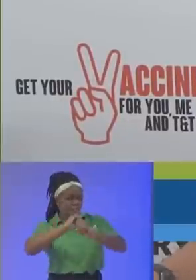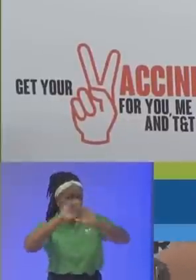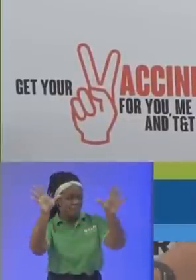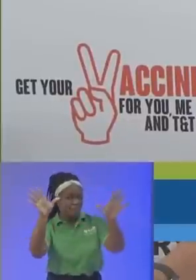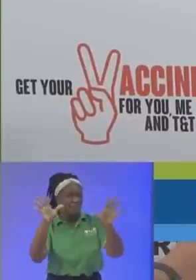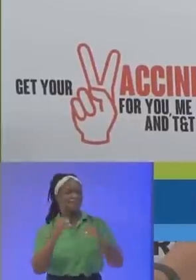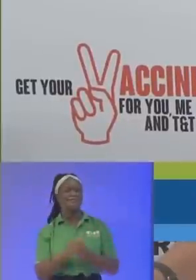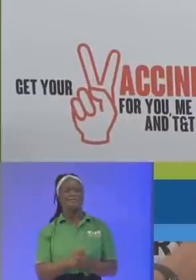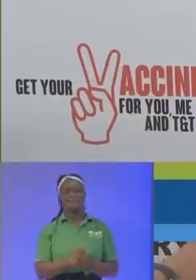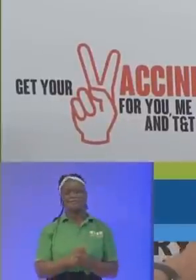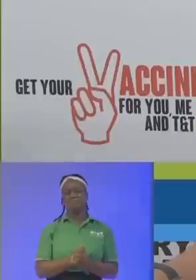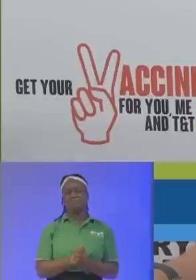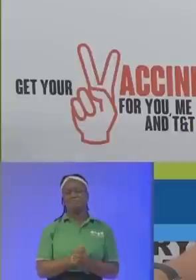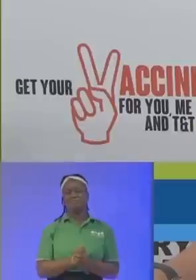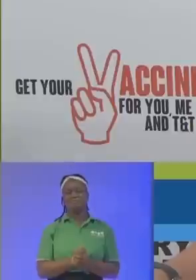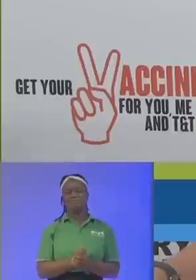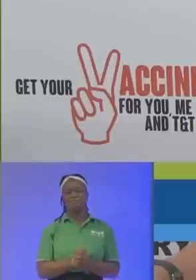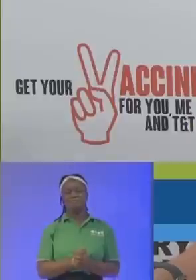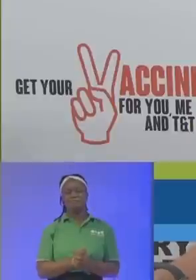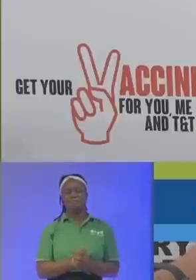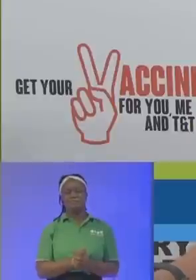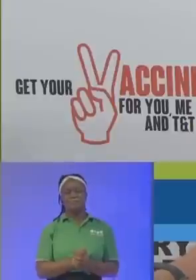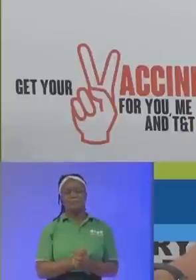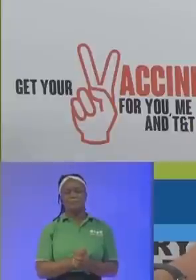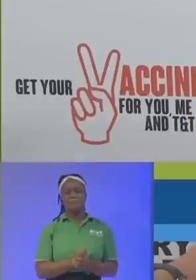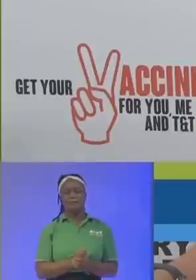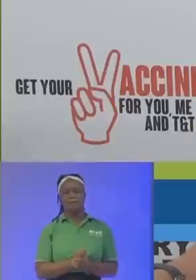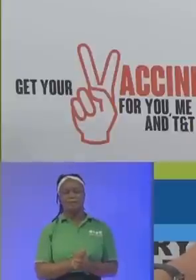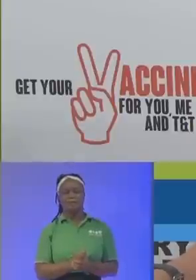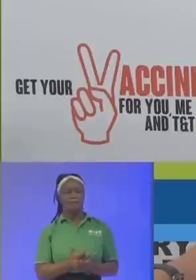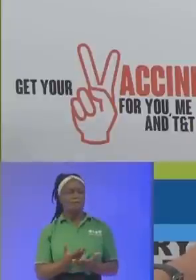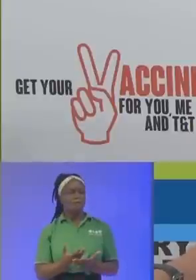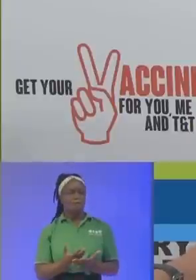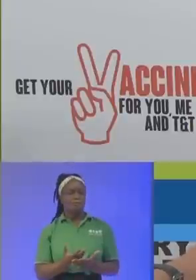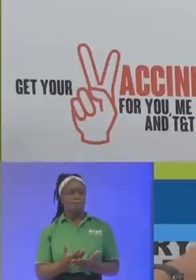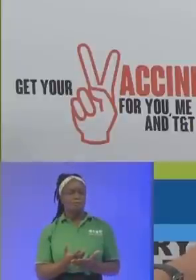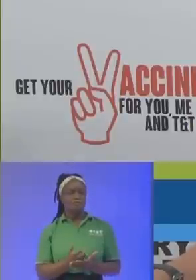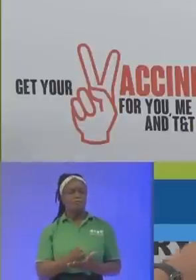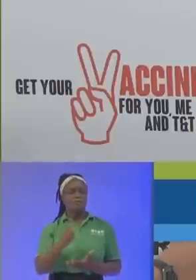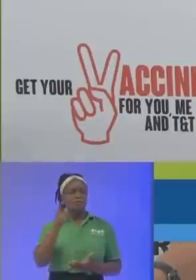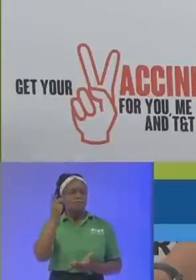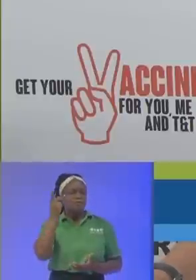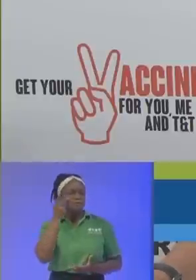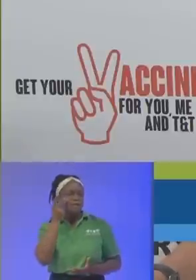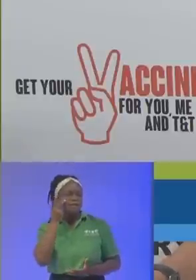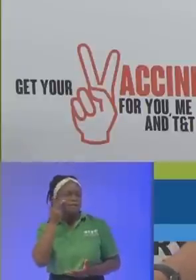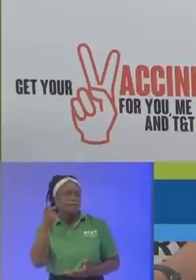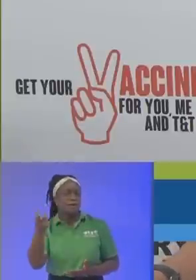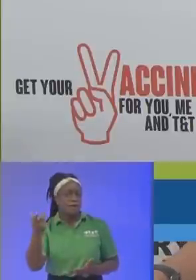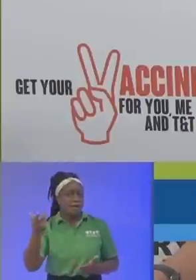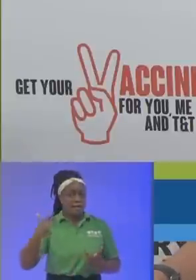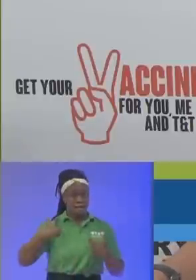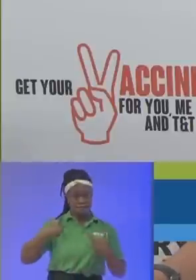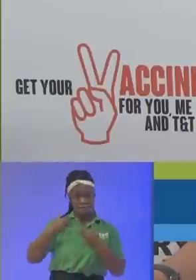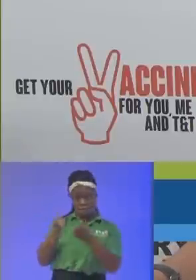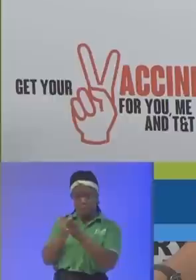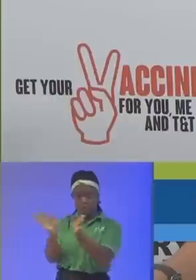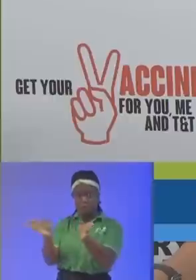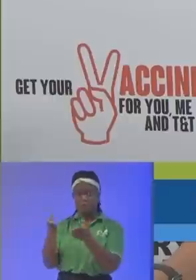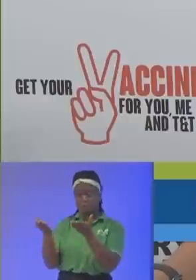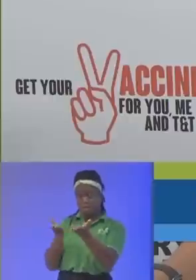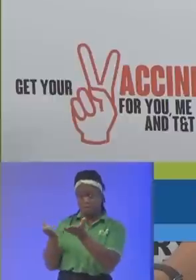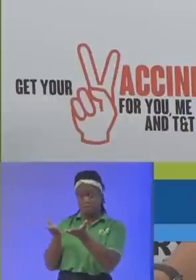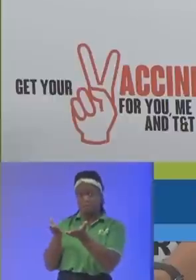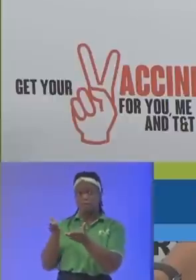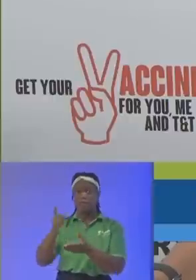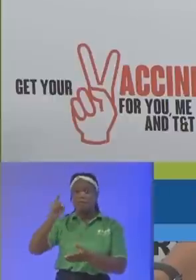Sure, no problem. Thanks. Given that the possible public sector mandate as it relates to vaccination